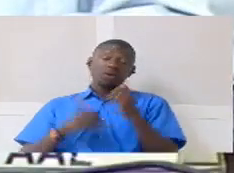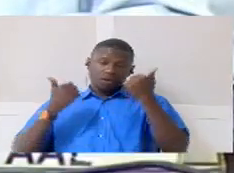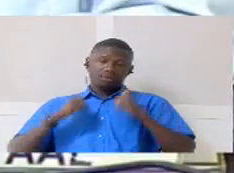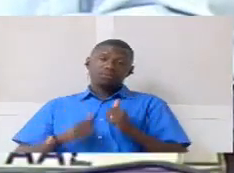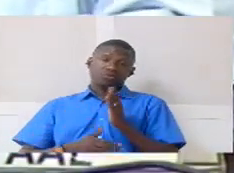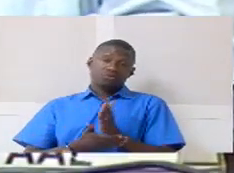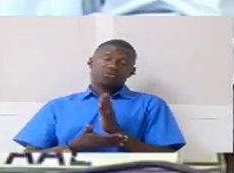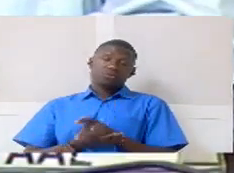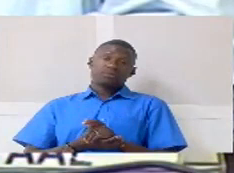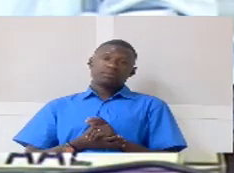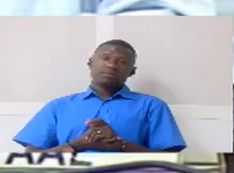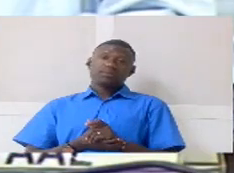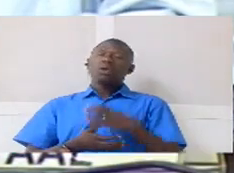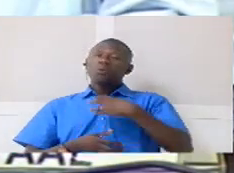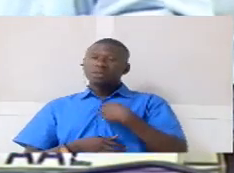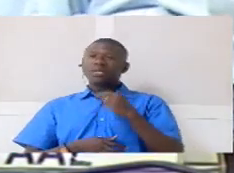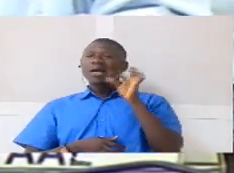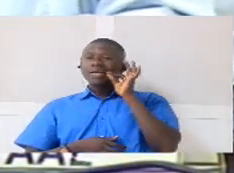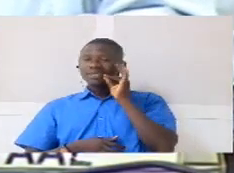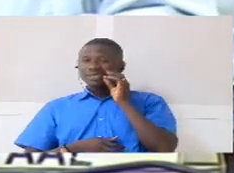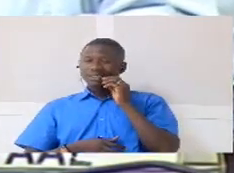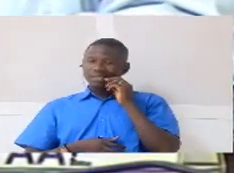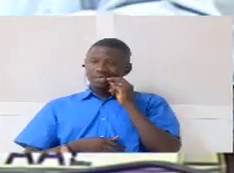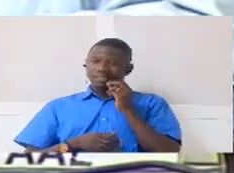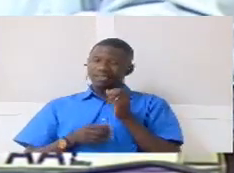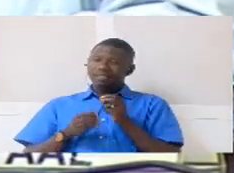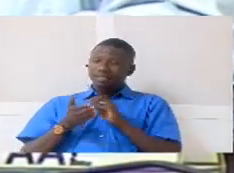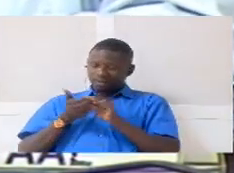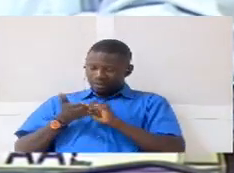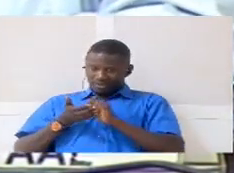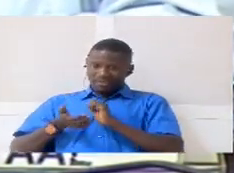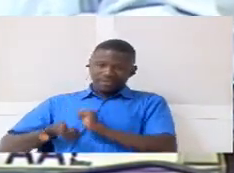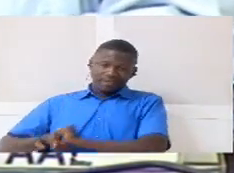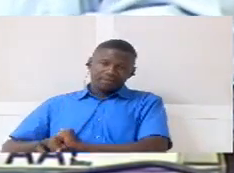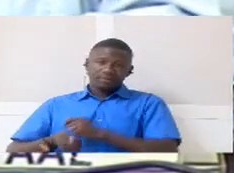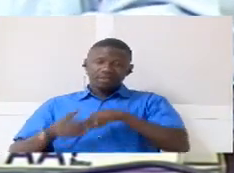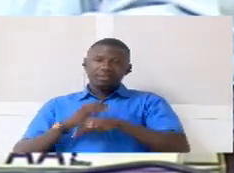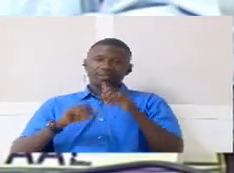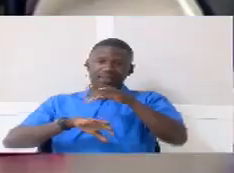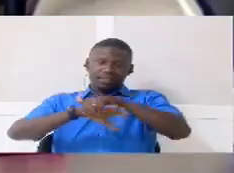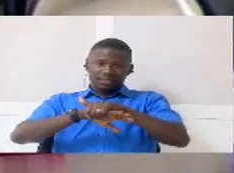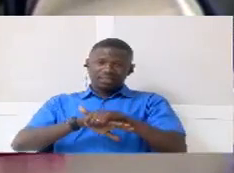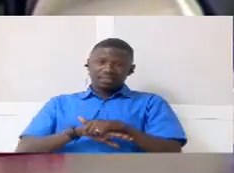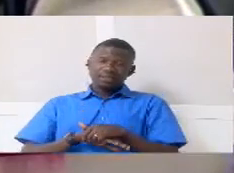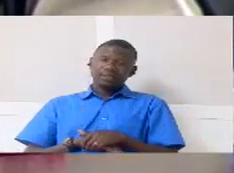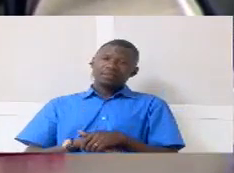we have an answer recorded in English? Saying say jabiro fo proisa fo angale